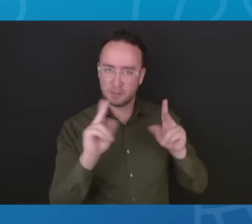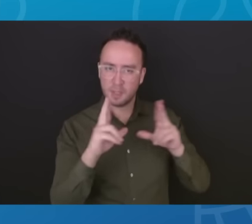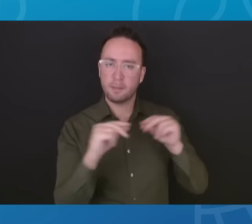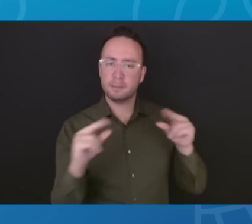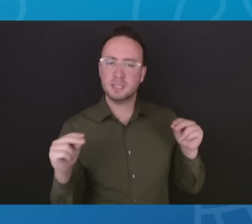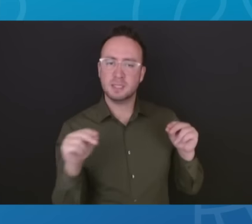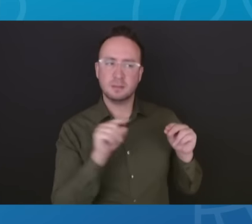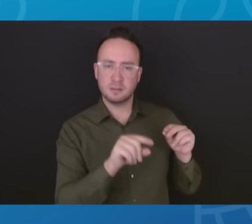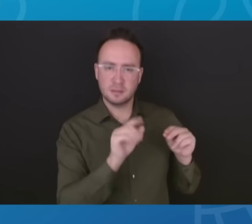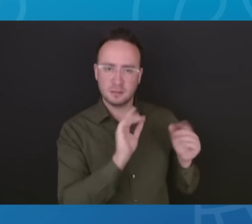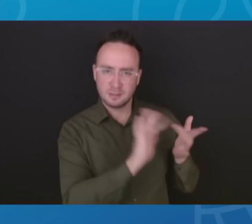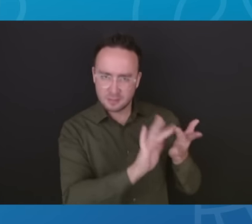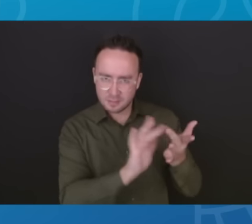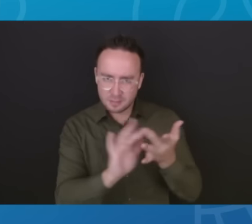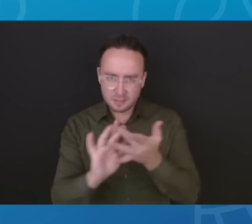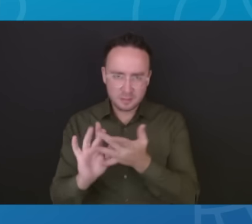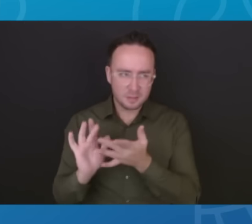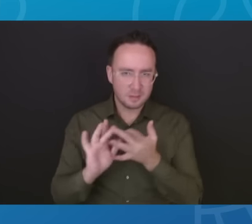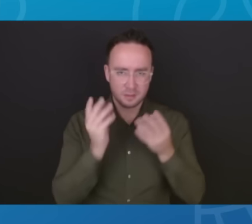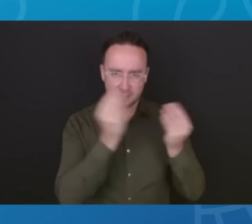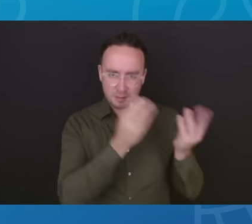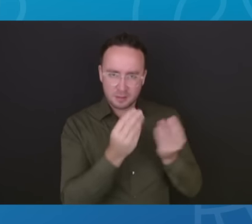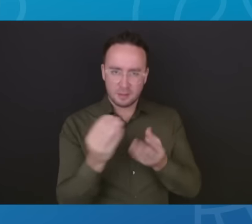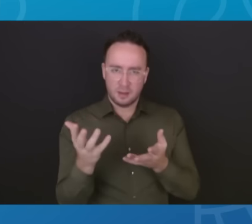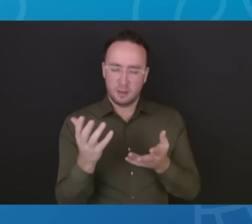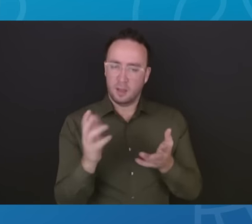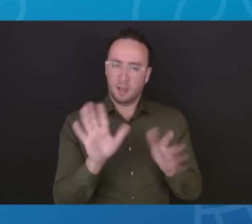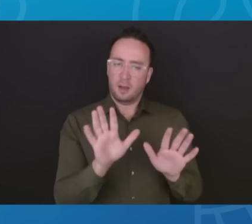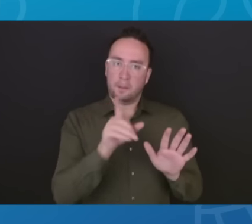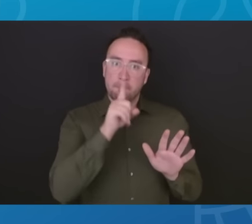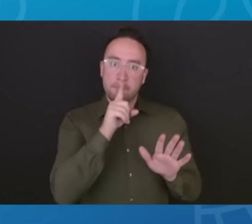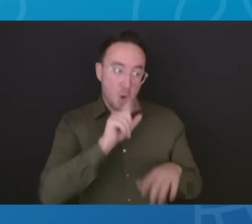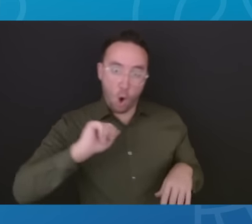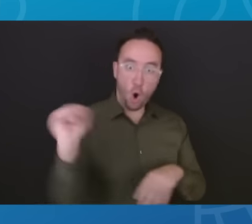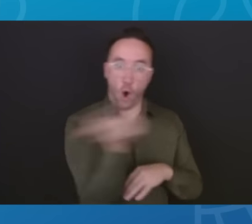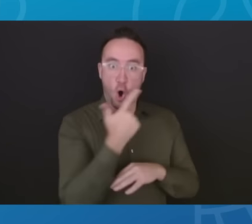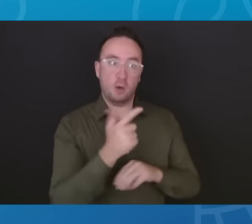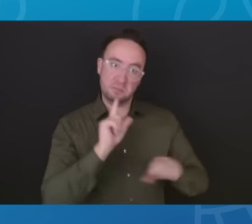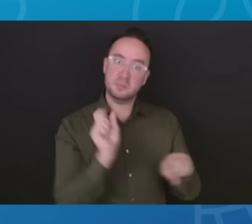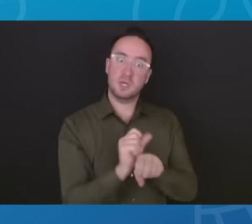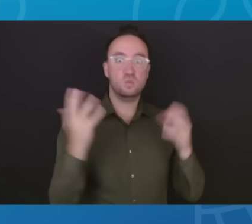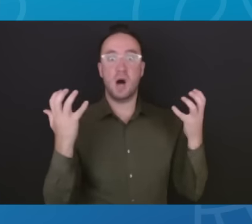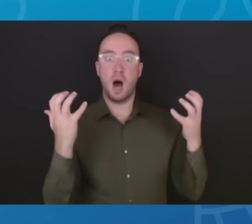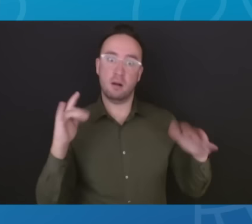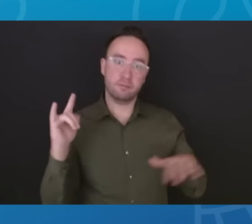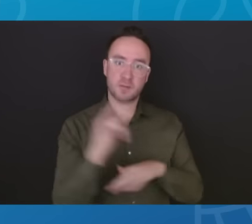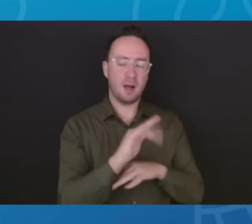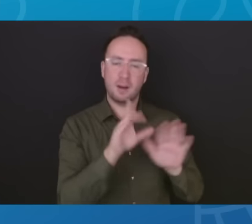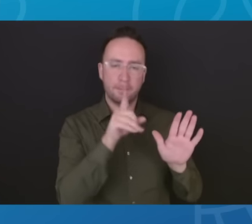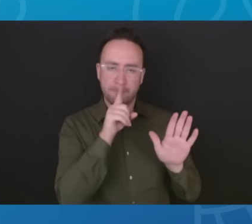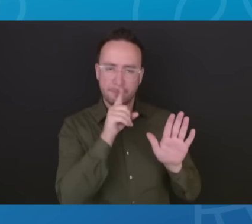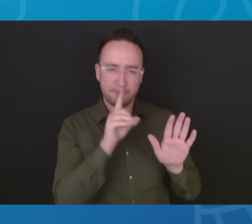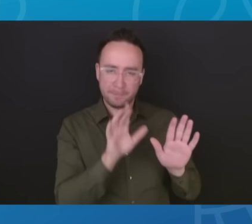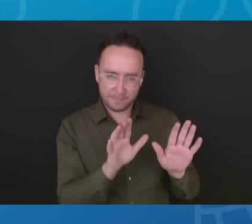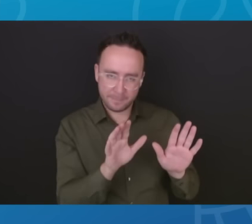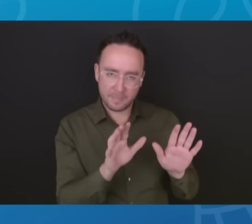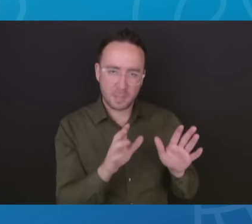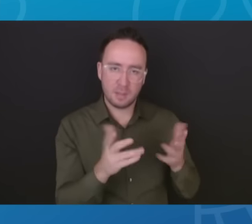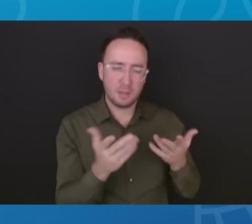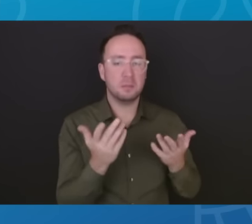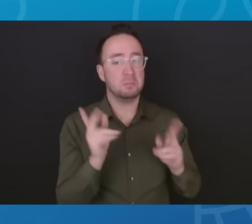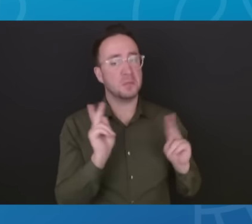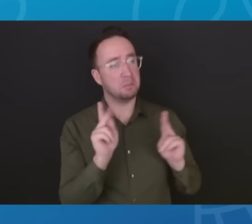question, that does not mean that all of them intend to leave. A lot of people are making daily assessments about their situation, and they reach out to us for information. They want to